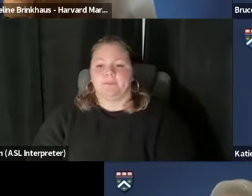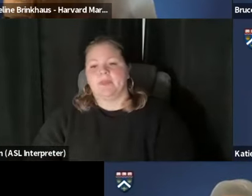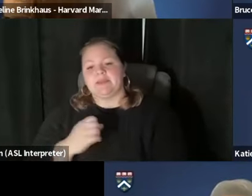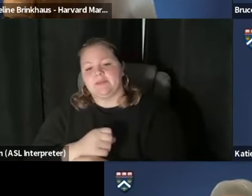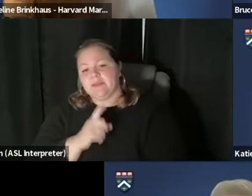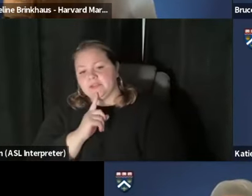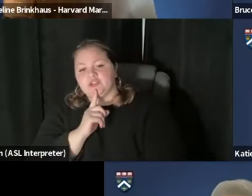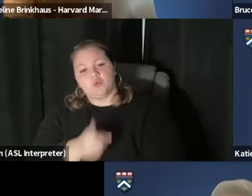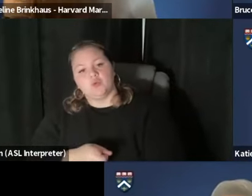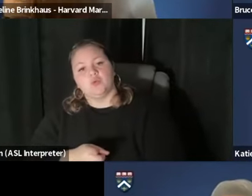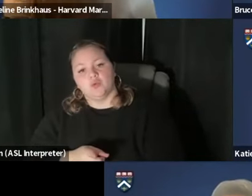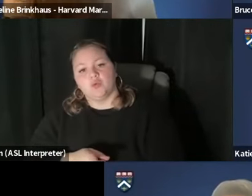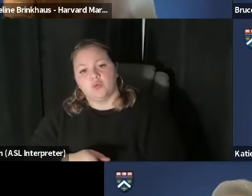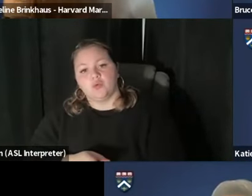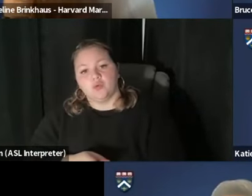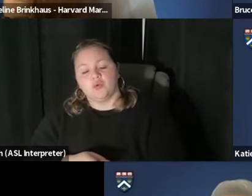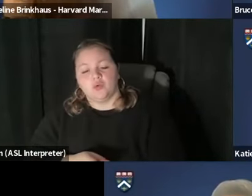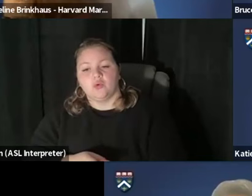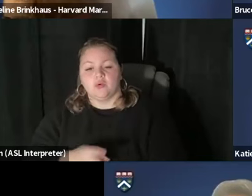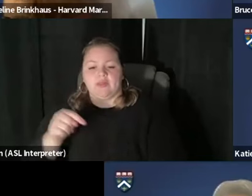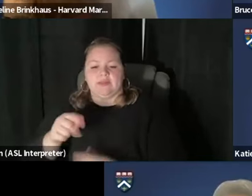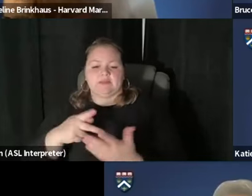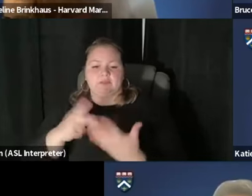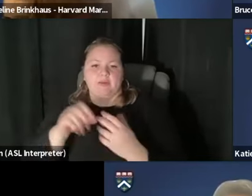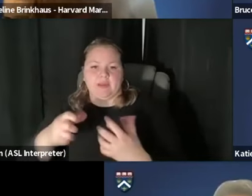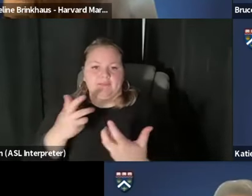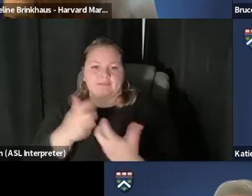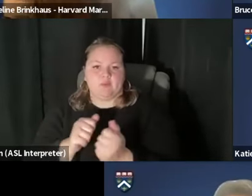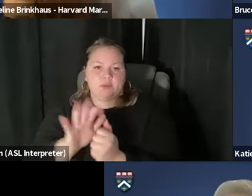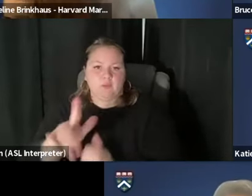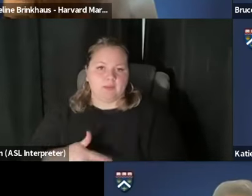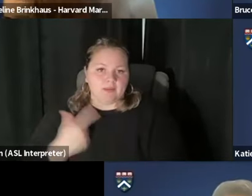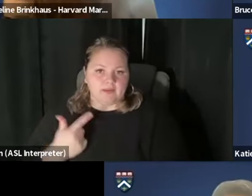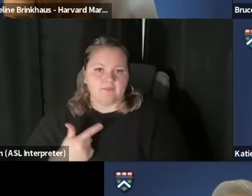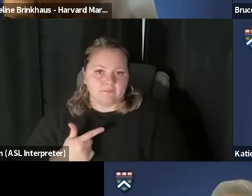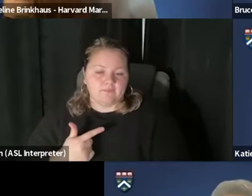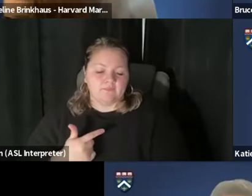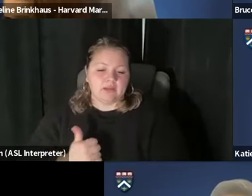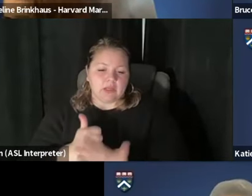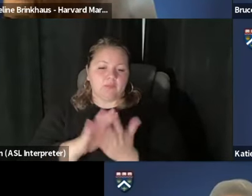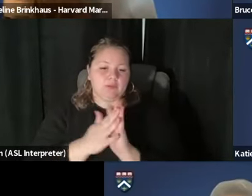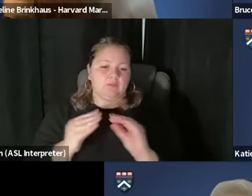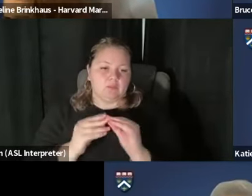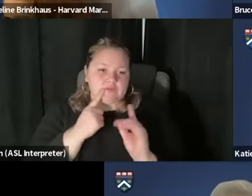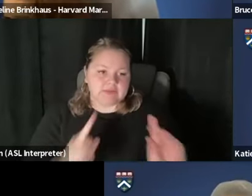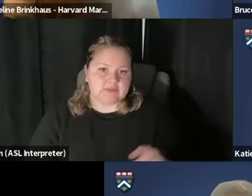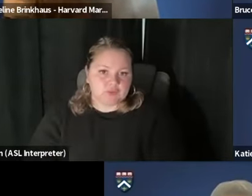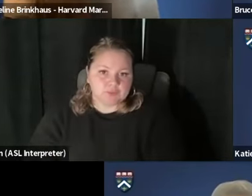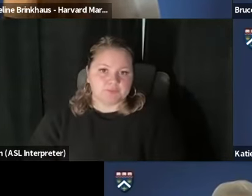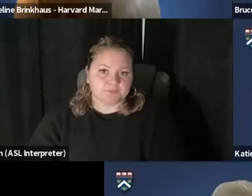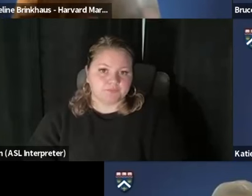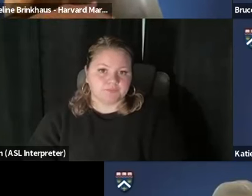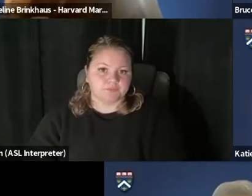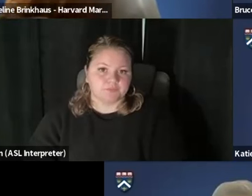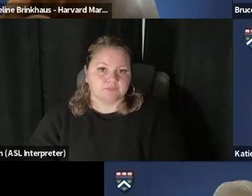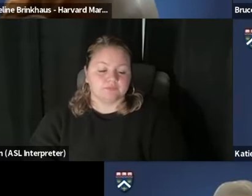help you fit this program into your life in a way that's going to really work for you and, you know, help you be successful. Awesome. Thank